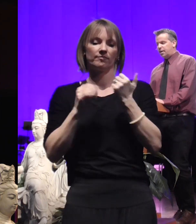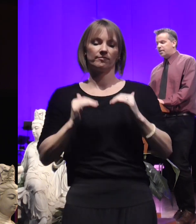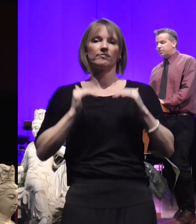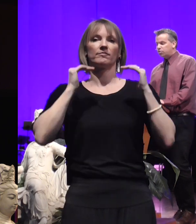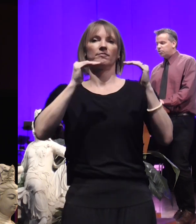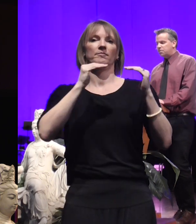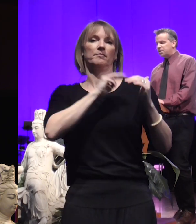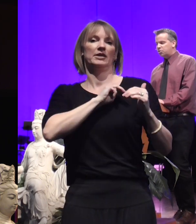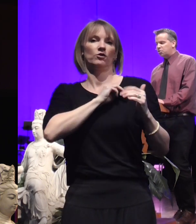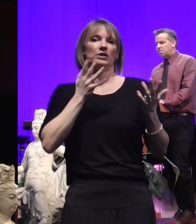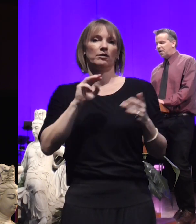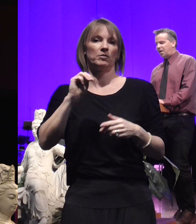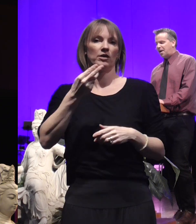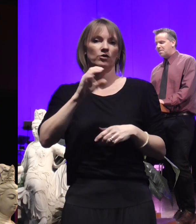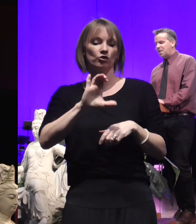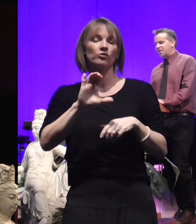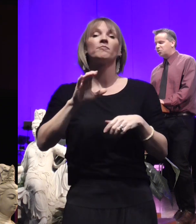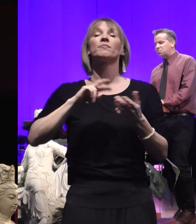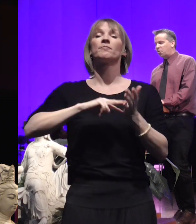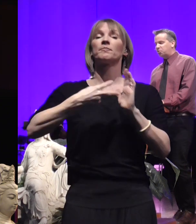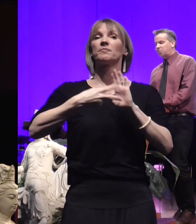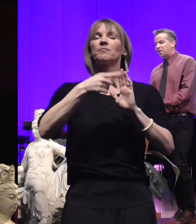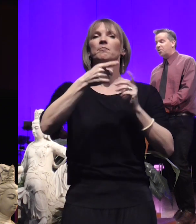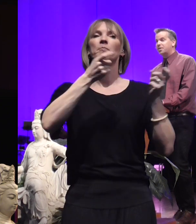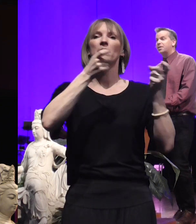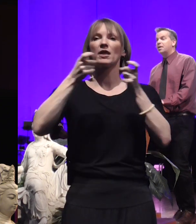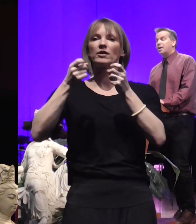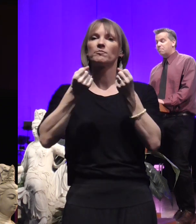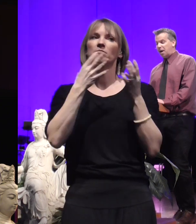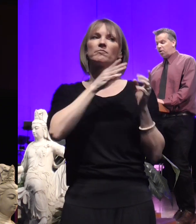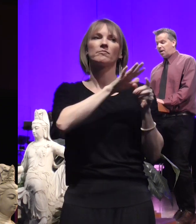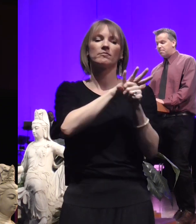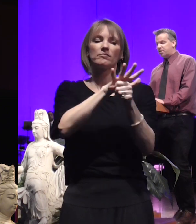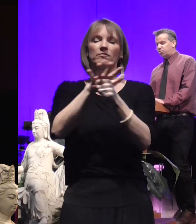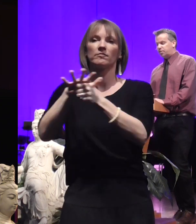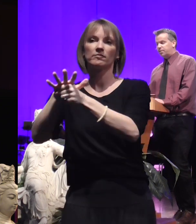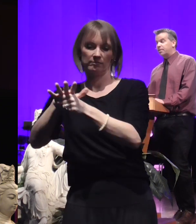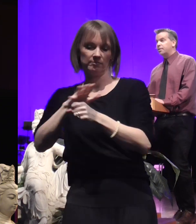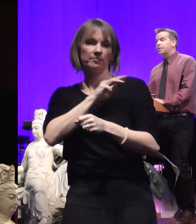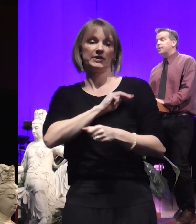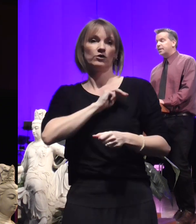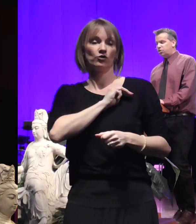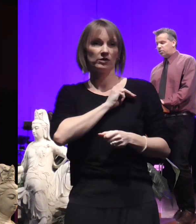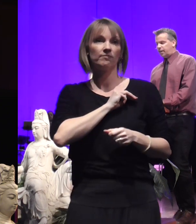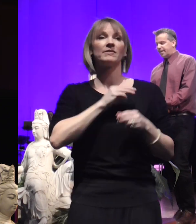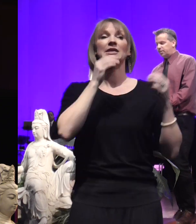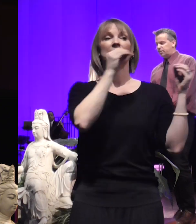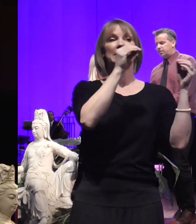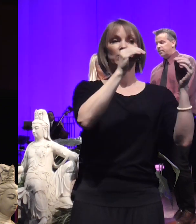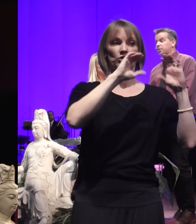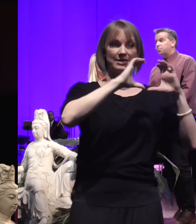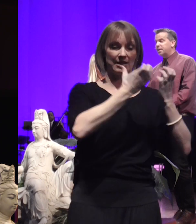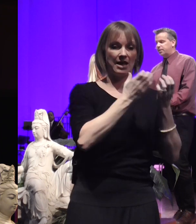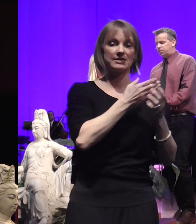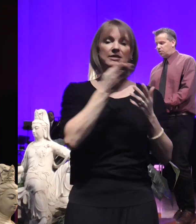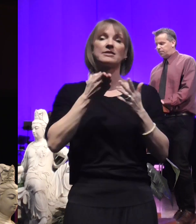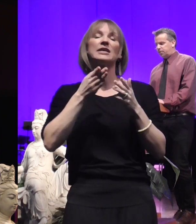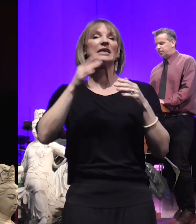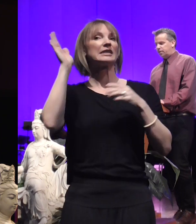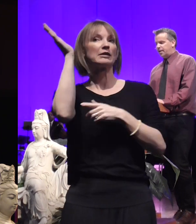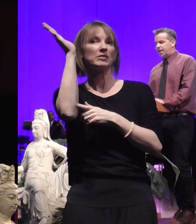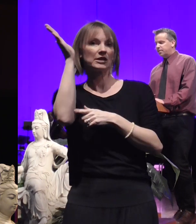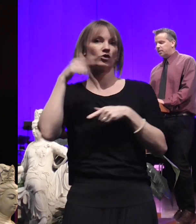Church. An associate minister at Mile High manages multiple areas of Mile High ministries, teaches classes, speaks